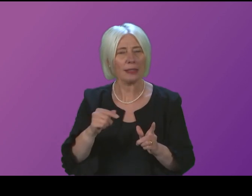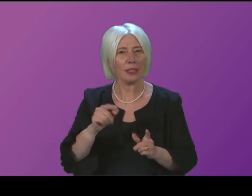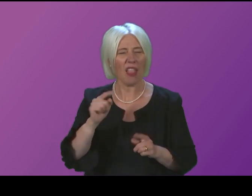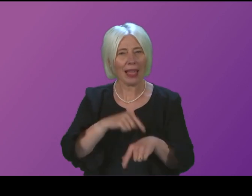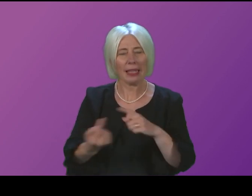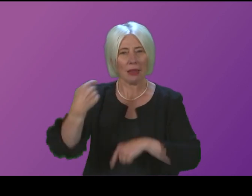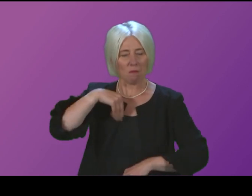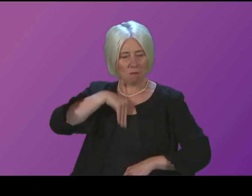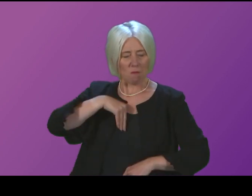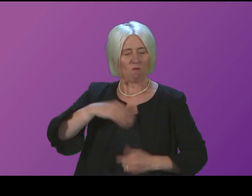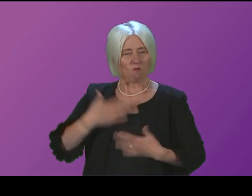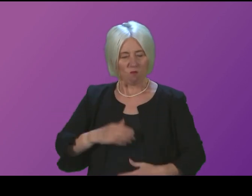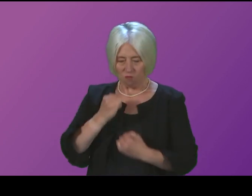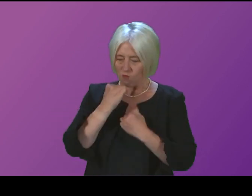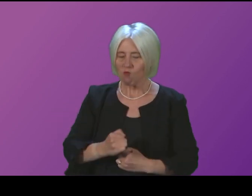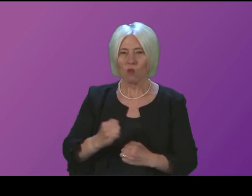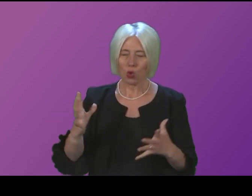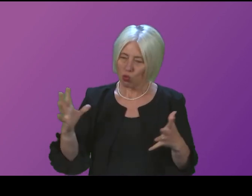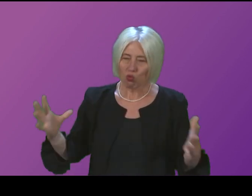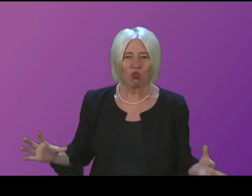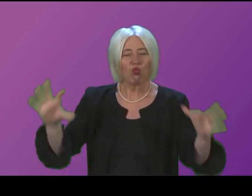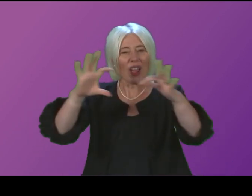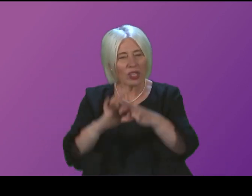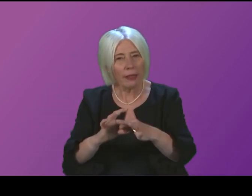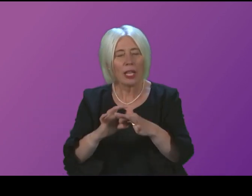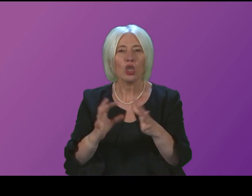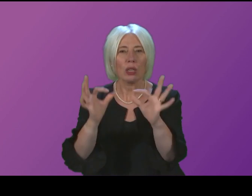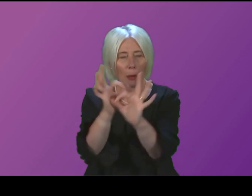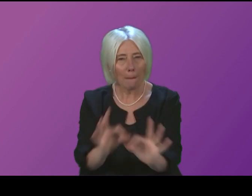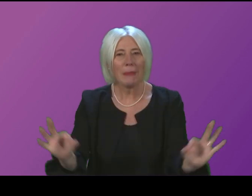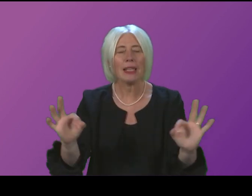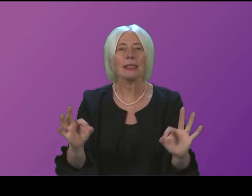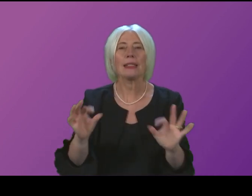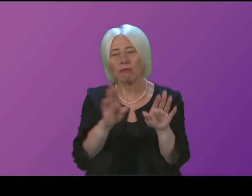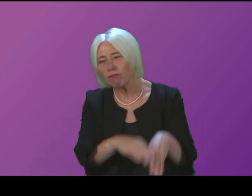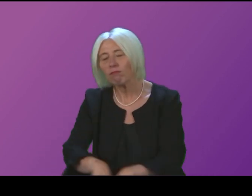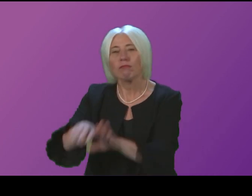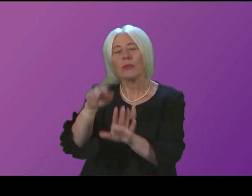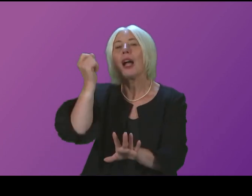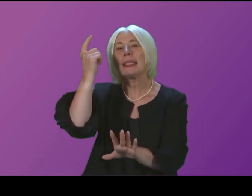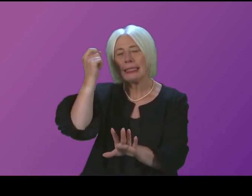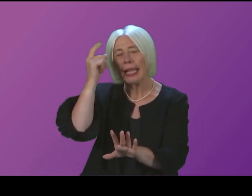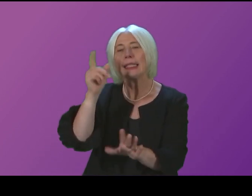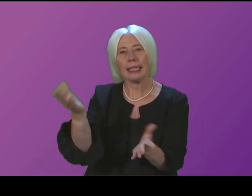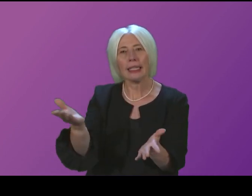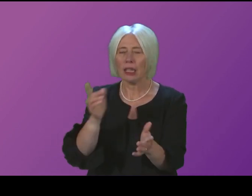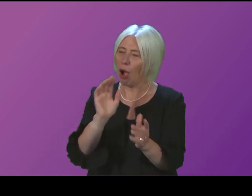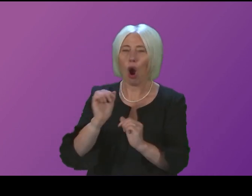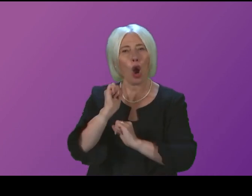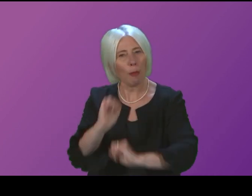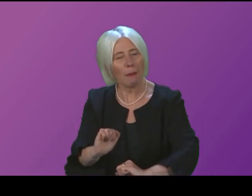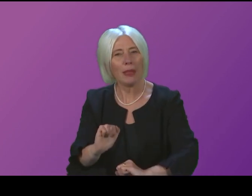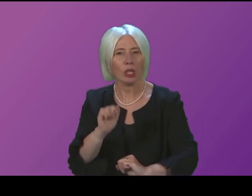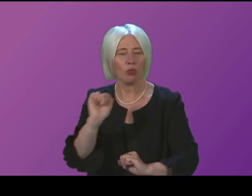deep commitment to reconciliation, to peace, and a common understanding among nations, so evident in her commitment to